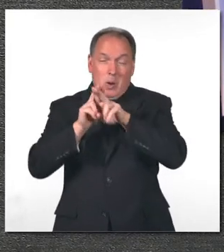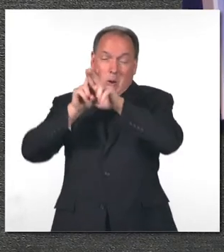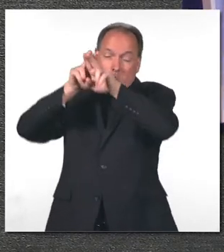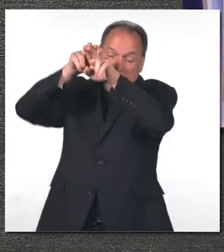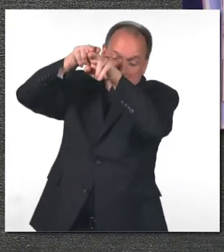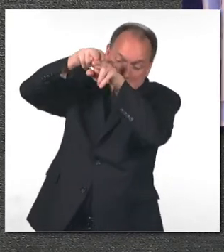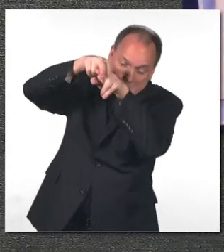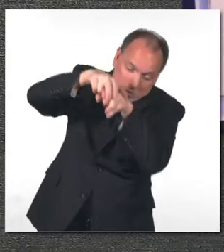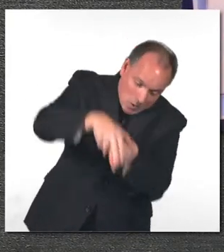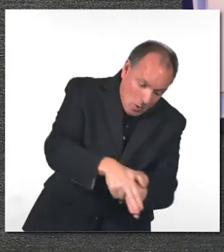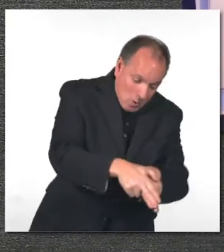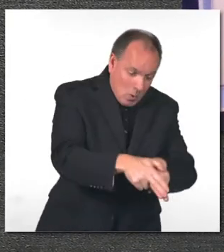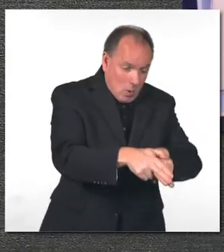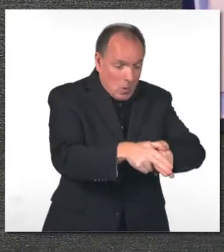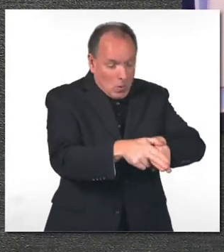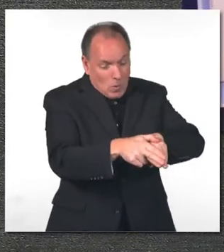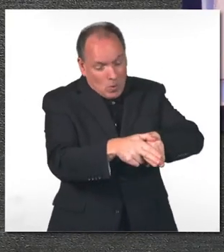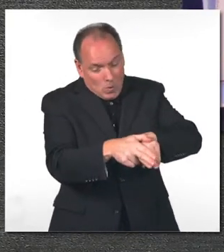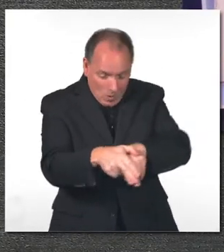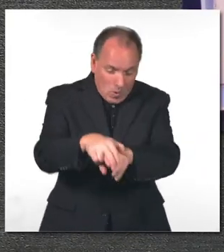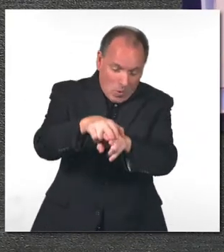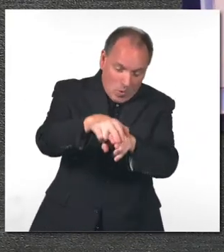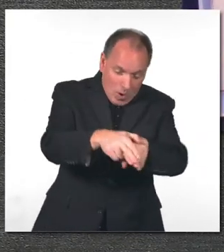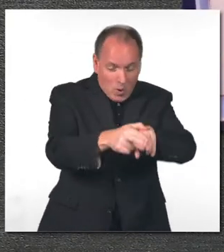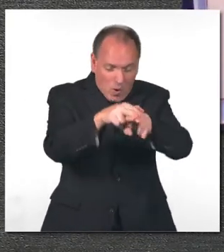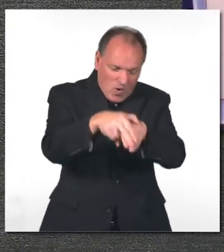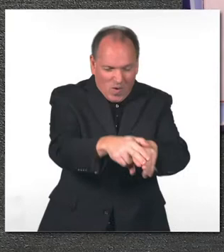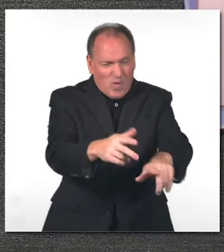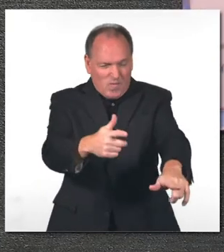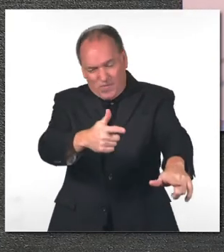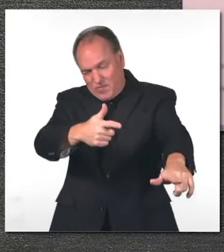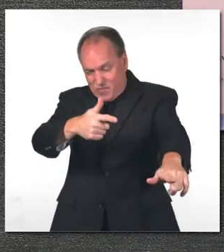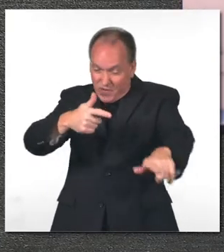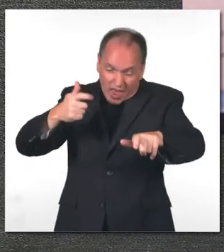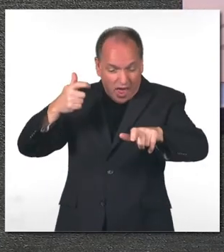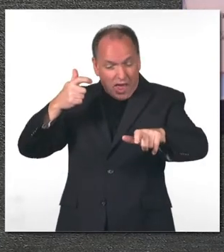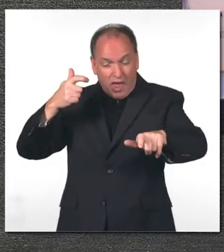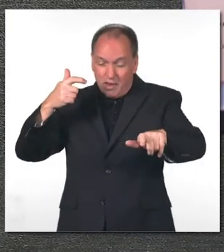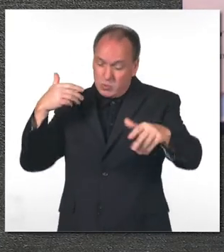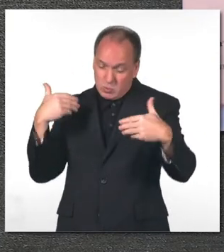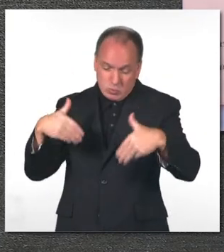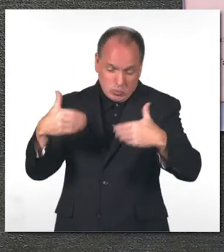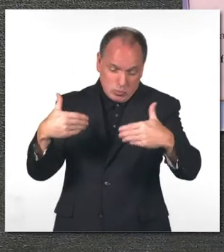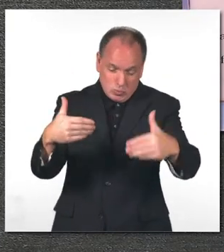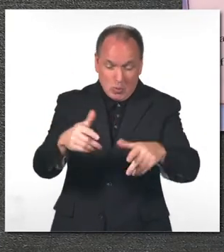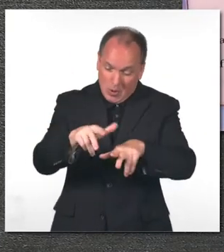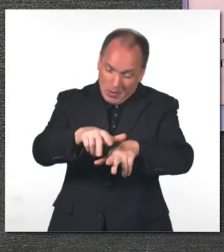And swooshed down the hill faster than the speed of sound.